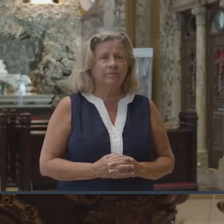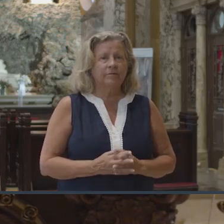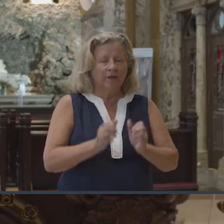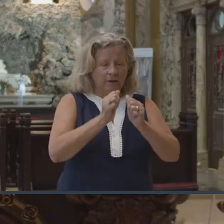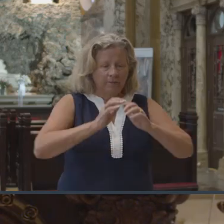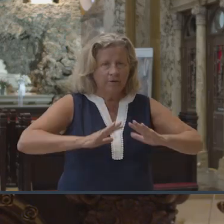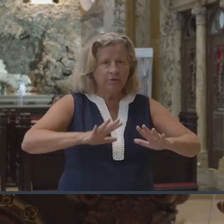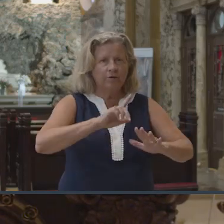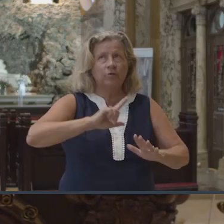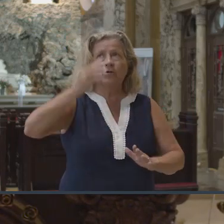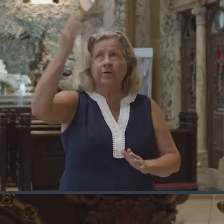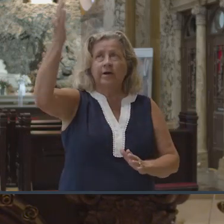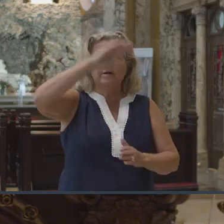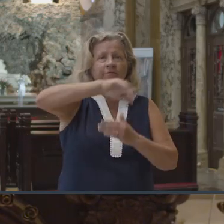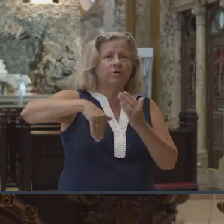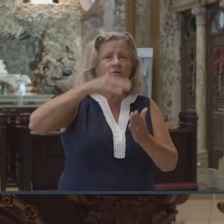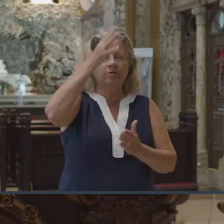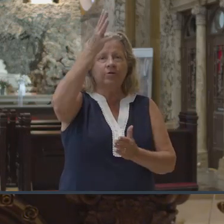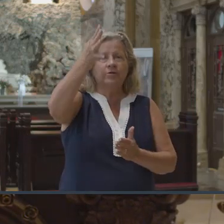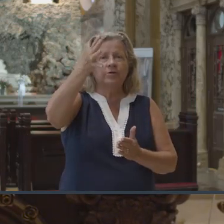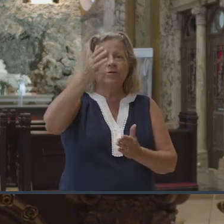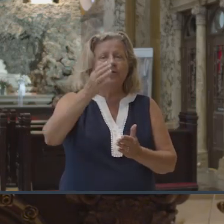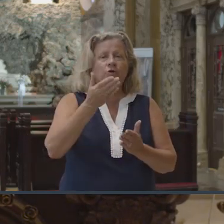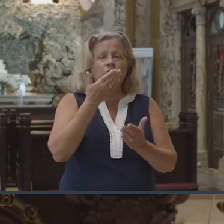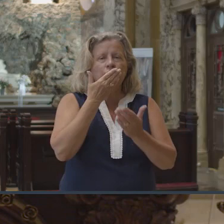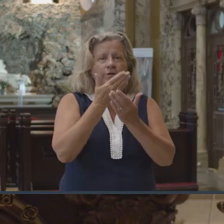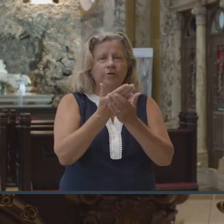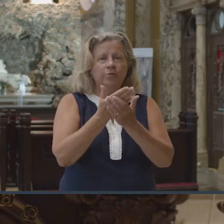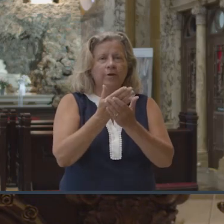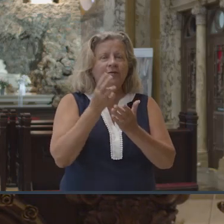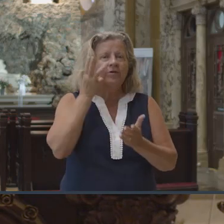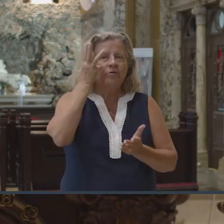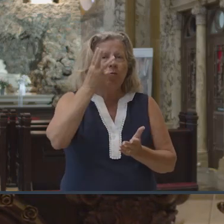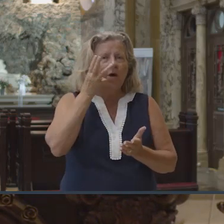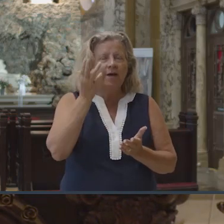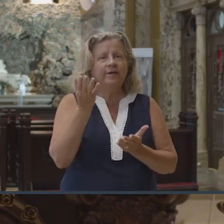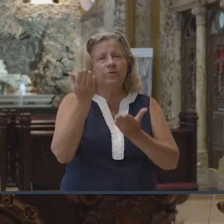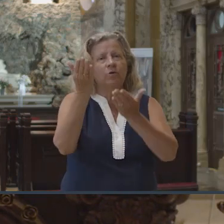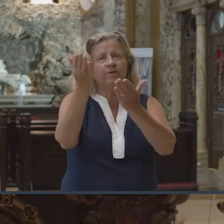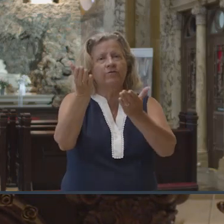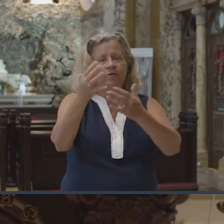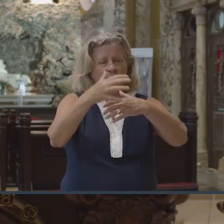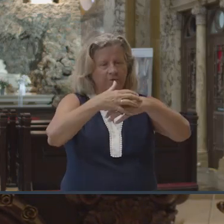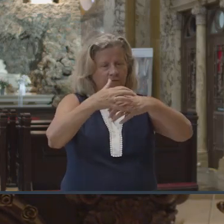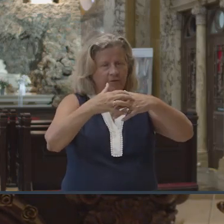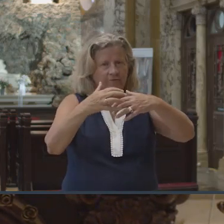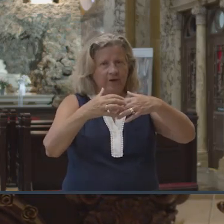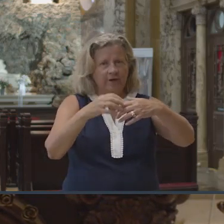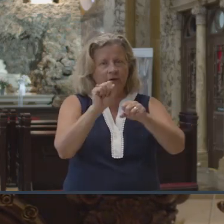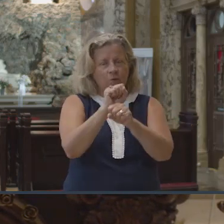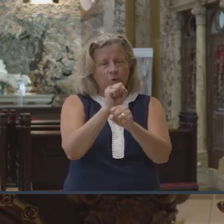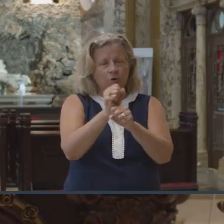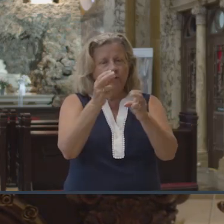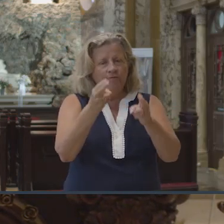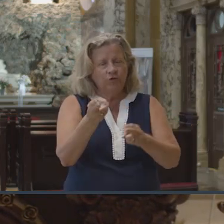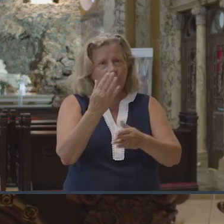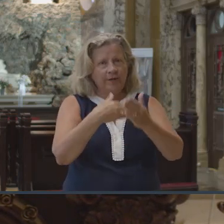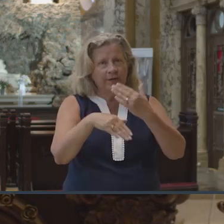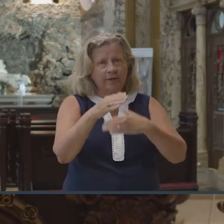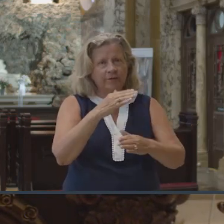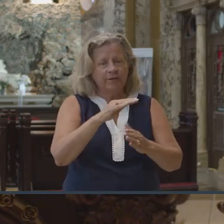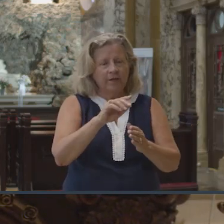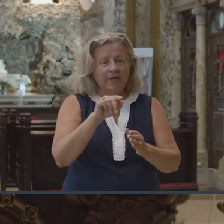Blessed are you, Lord, God of all creation, for through your goodness we have this wine to offer, fruit of the vine and work of human hands. It